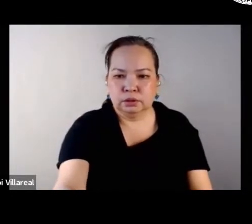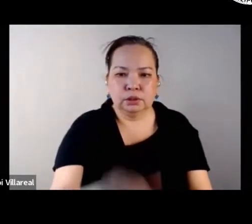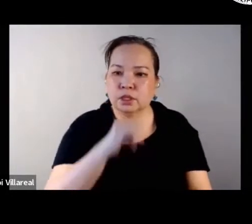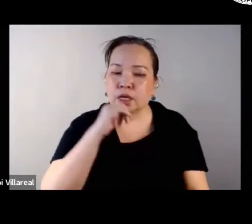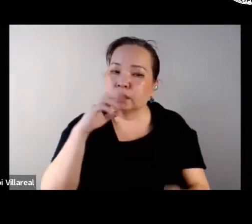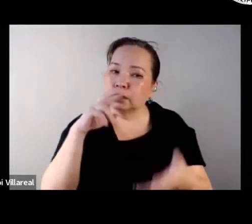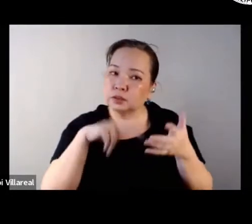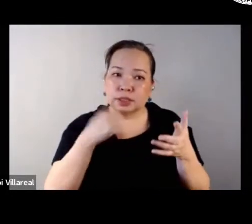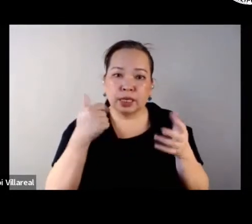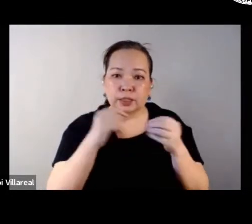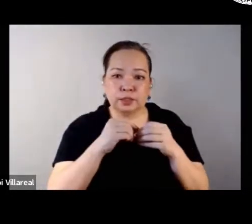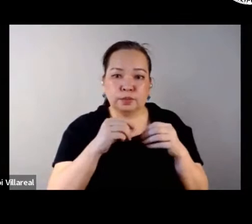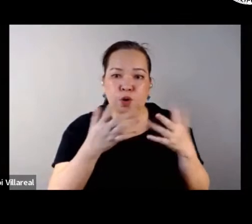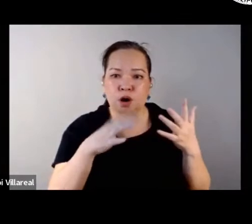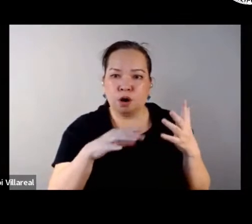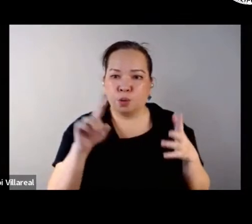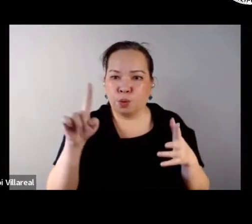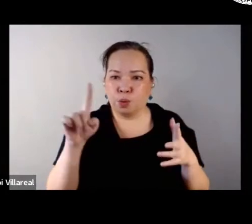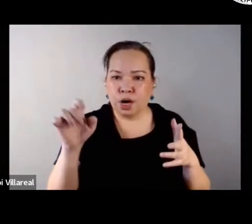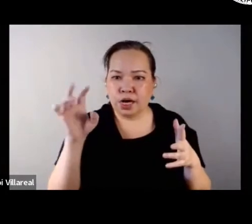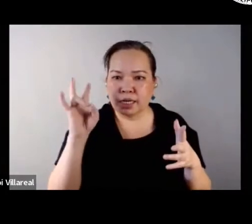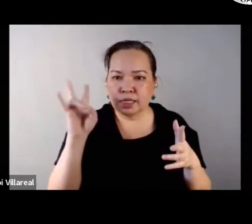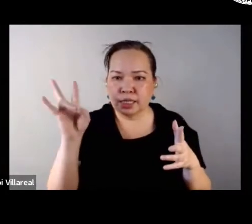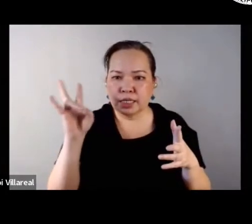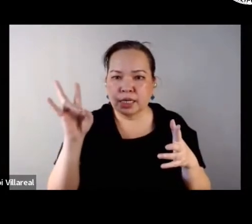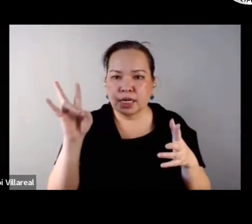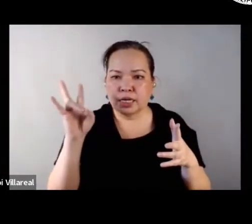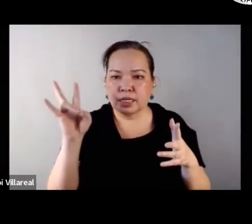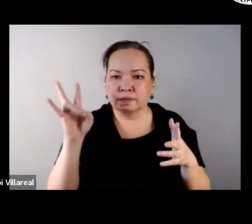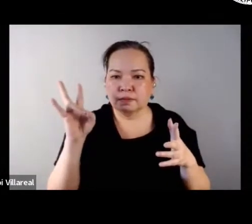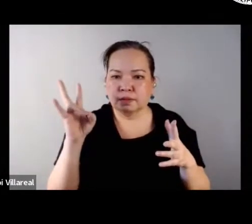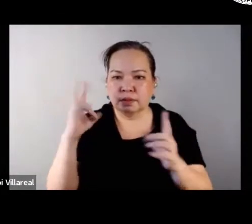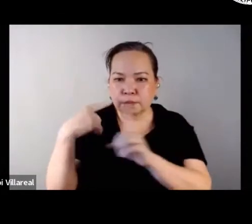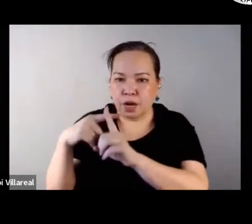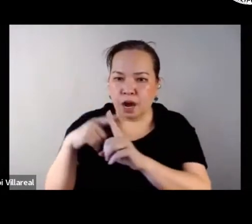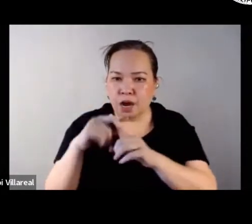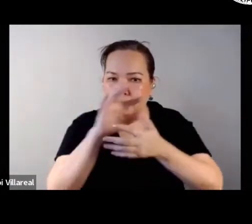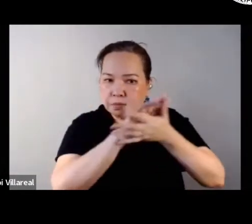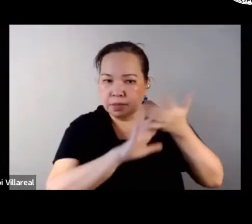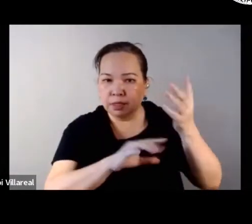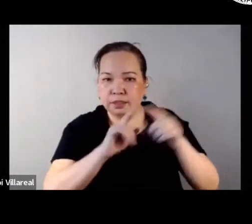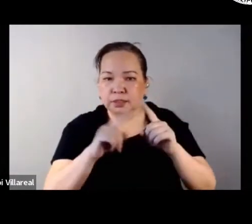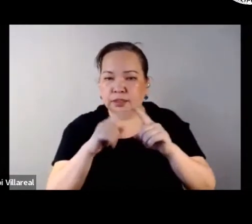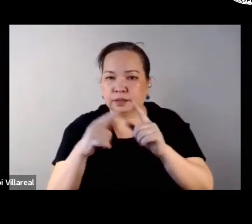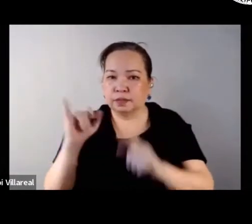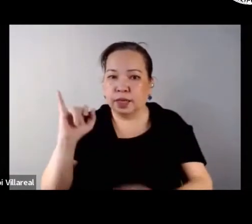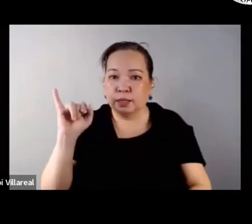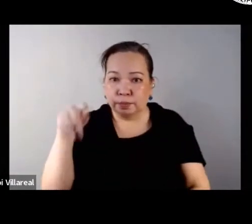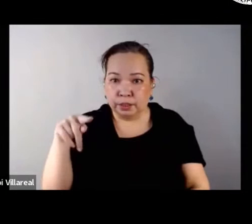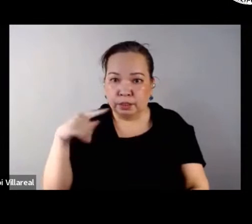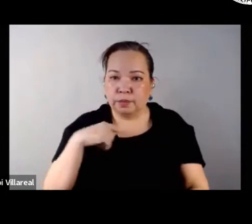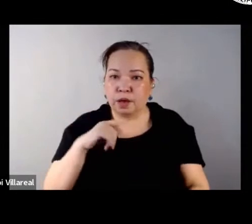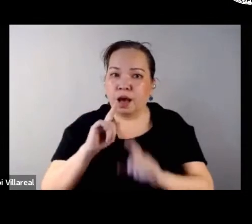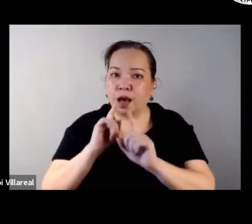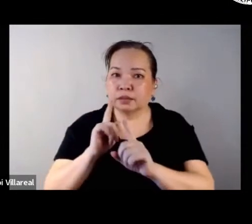170 plus talaytayan, pero gusto ko lang mag-react dun sa mga points na na-raise